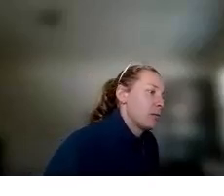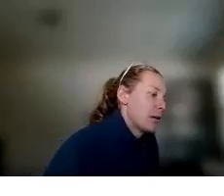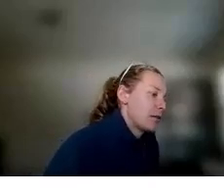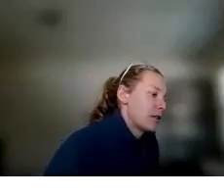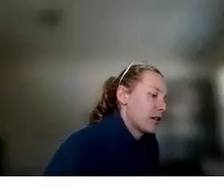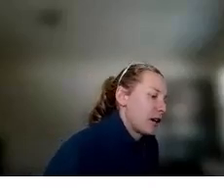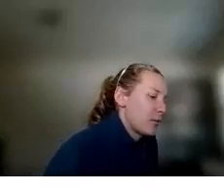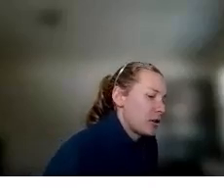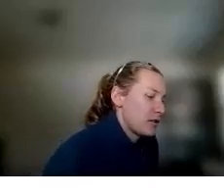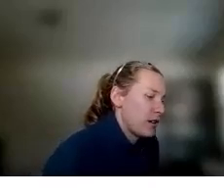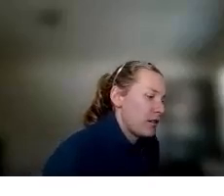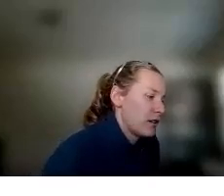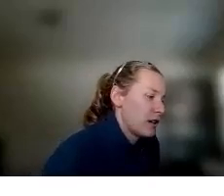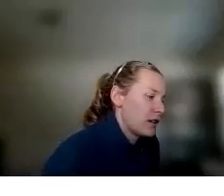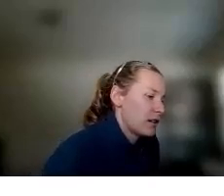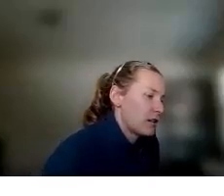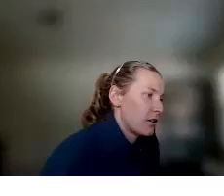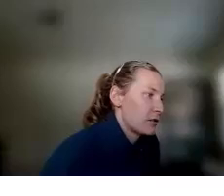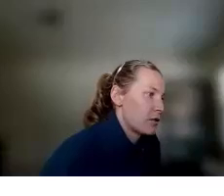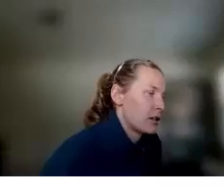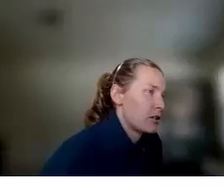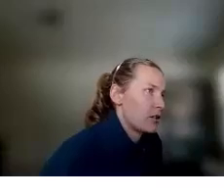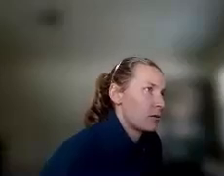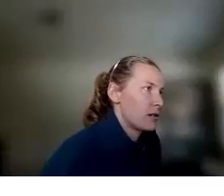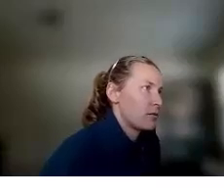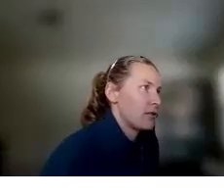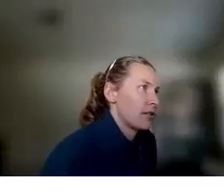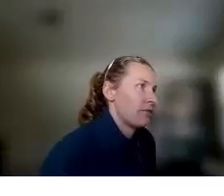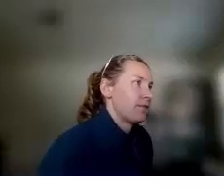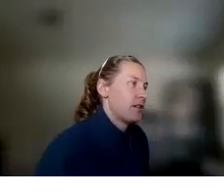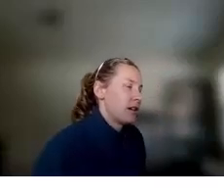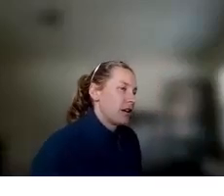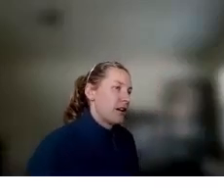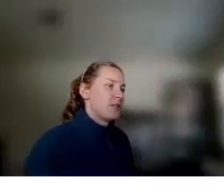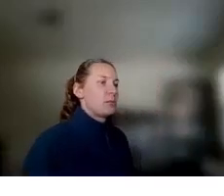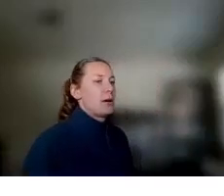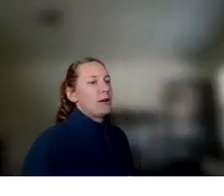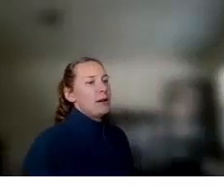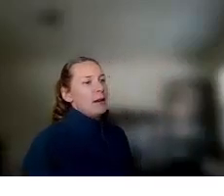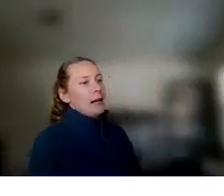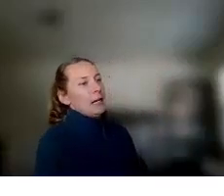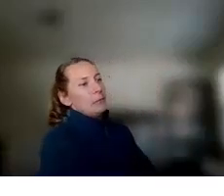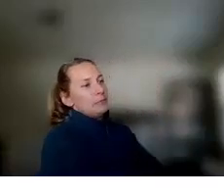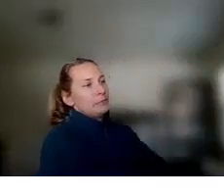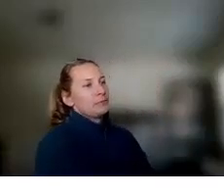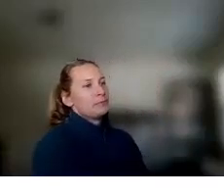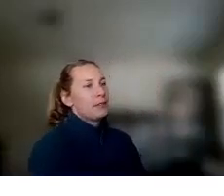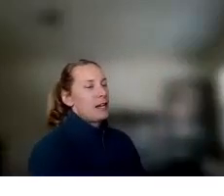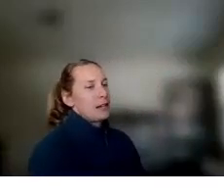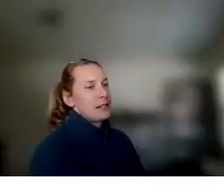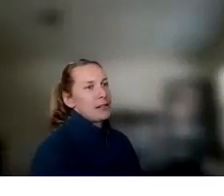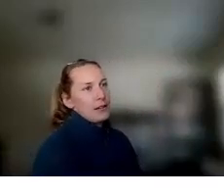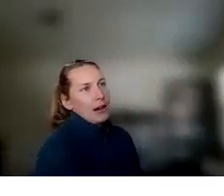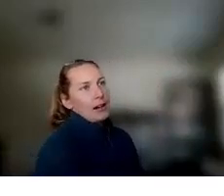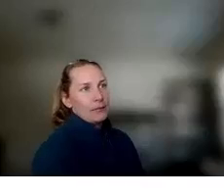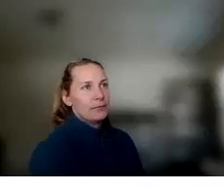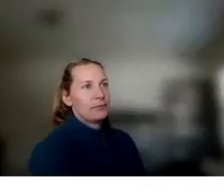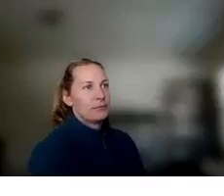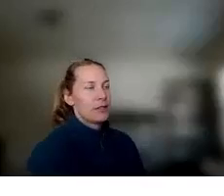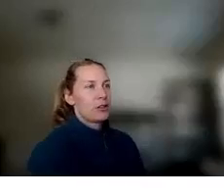training. We'll be able to kind of more definitively answer those questions with some different scenarios, but